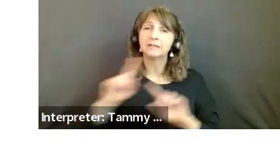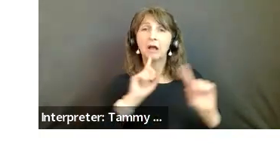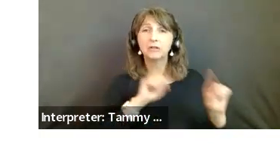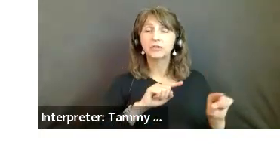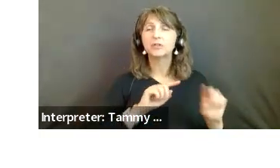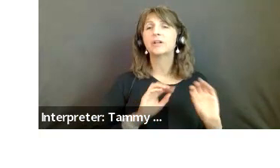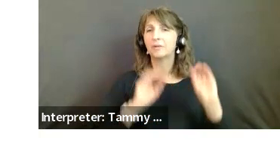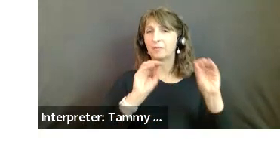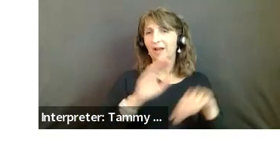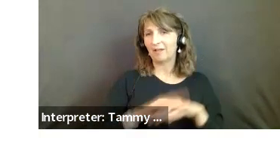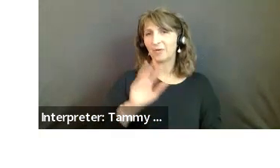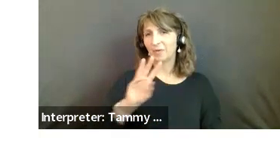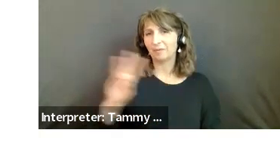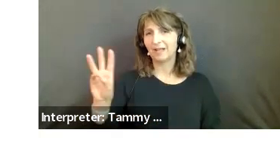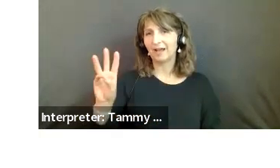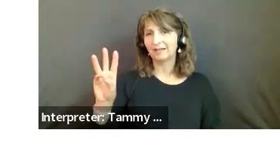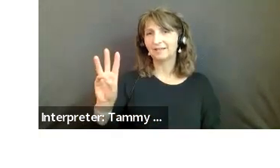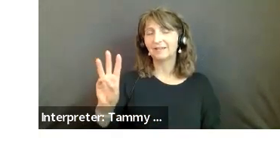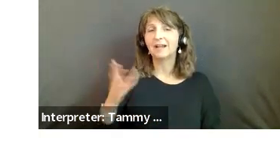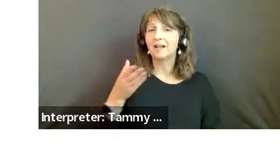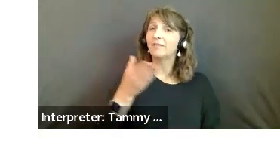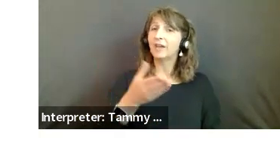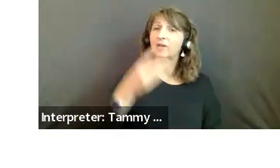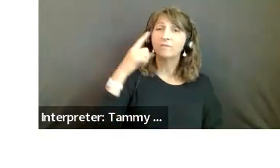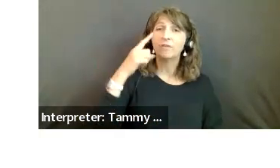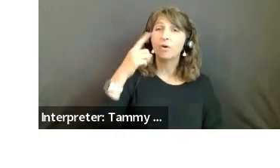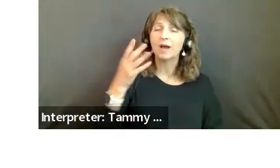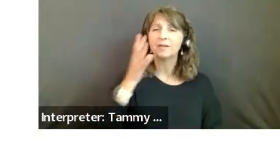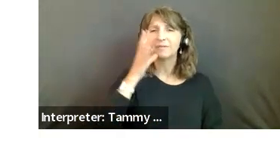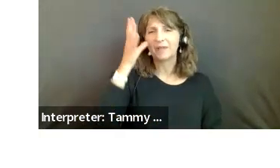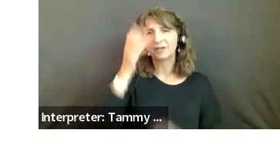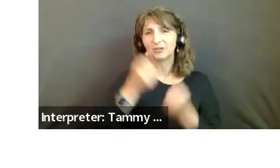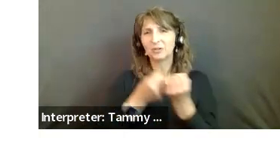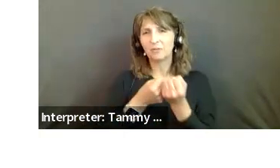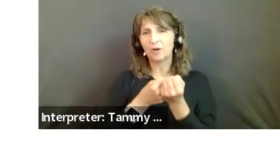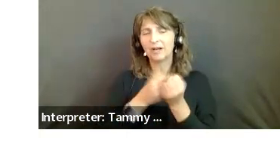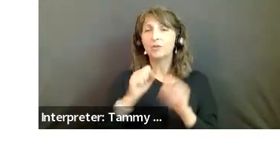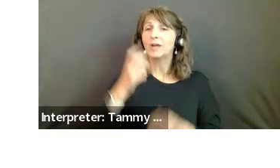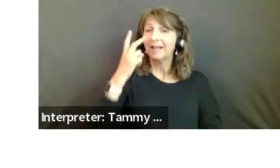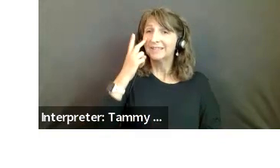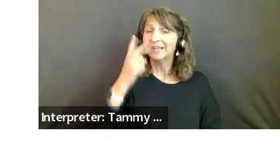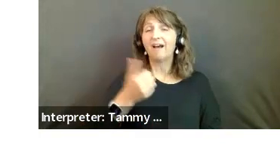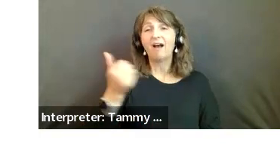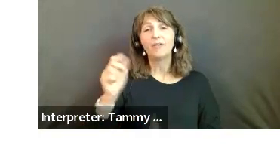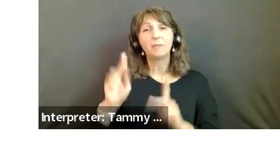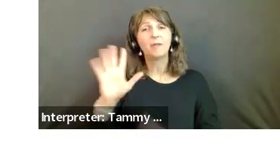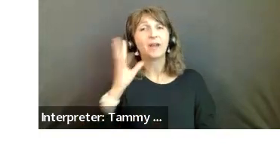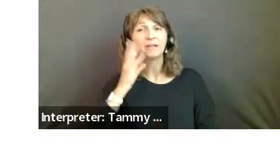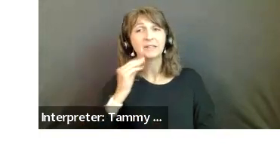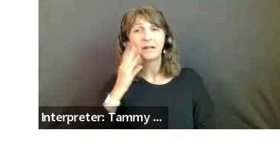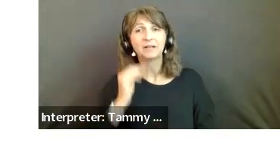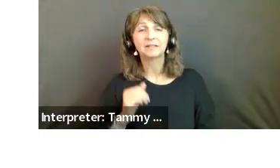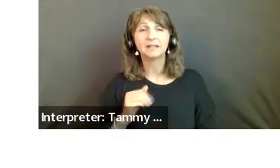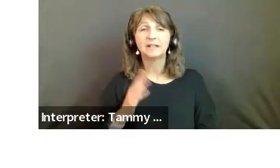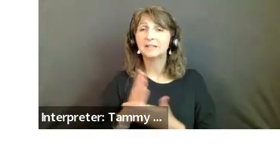are definitely here as parent support. So you can see kind of what other people are going through, what's worked for them, maybe